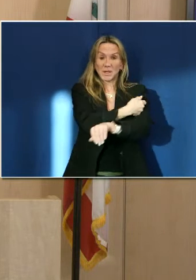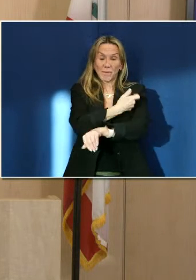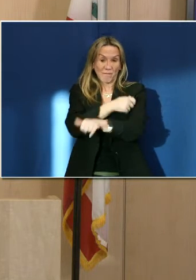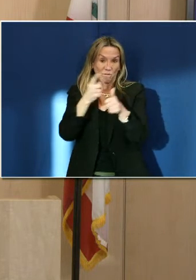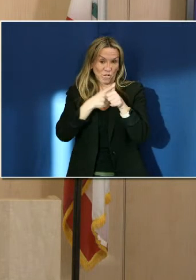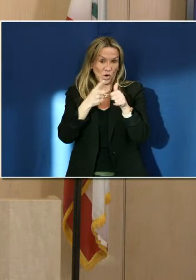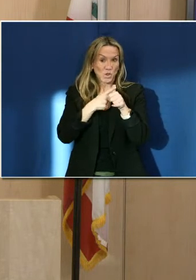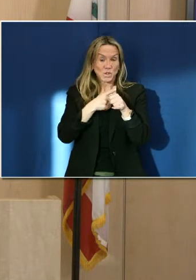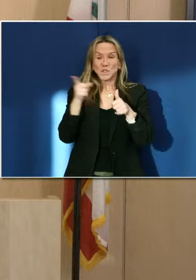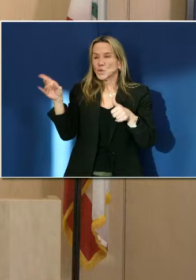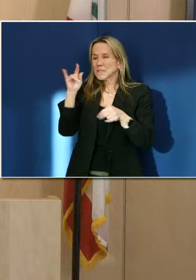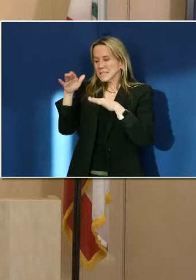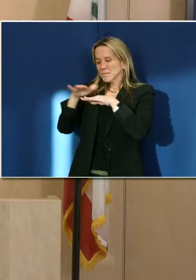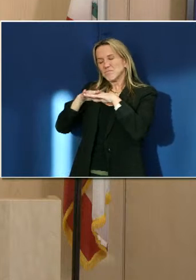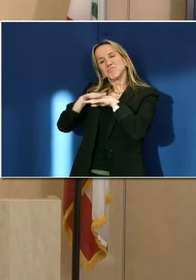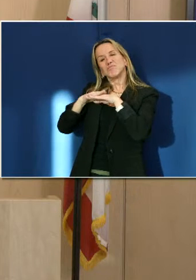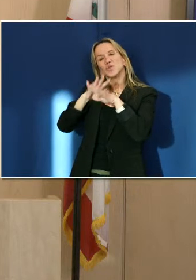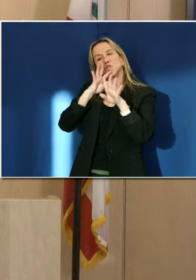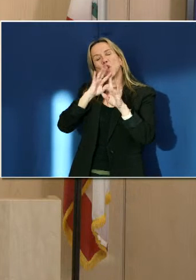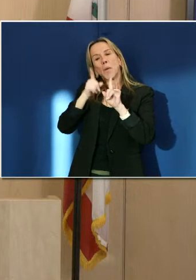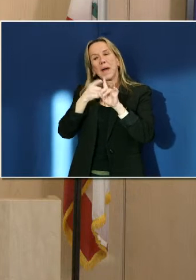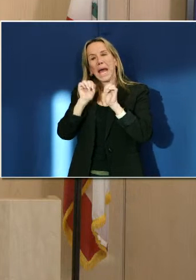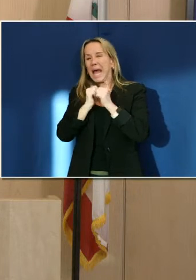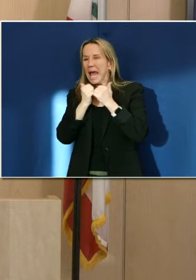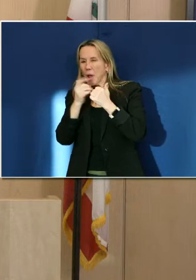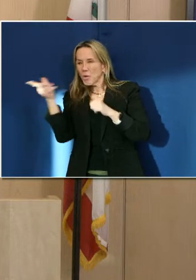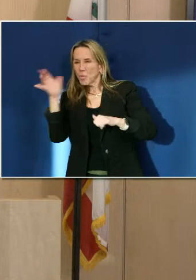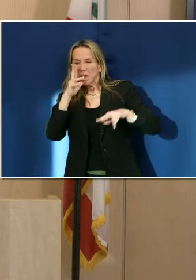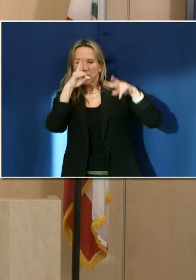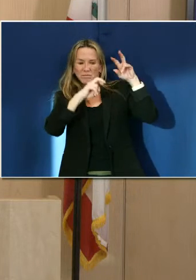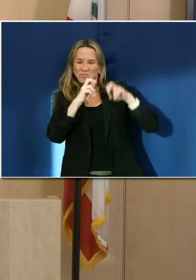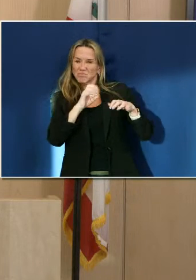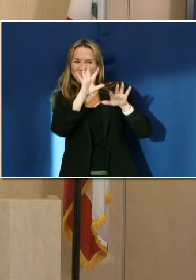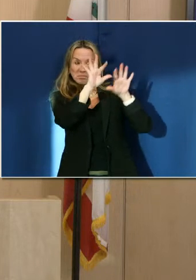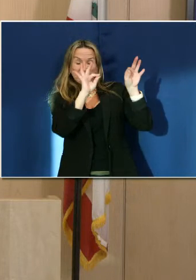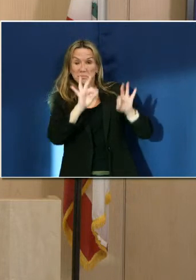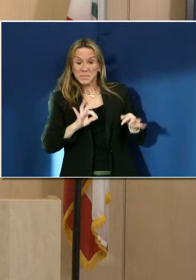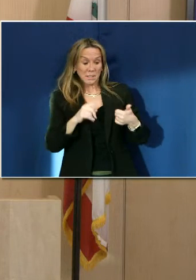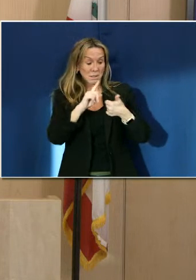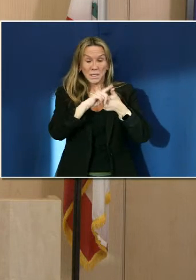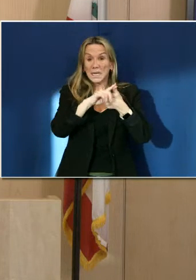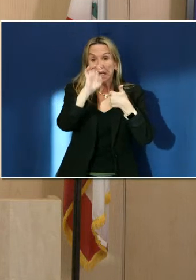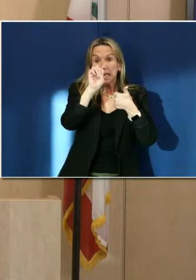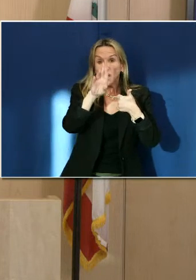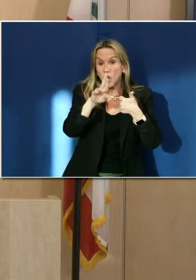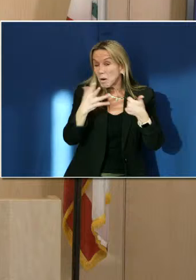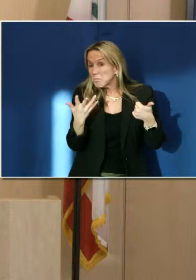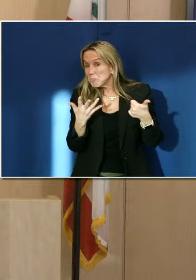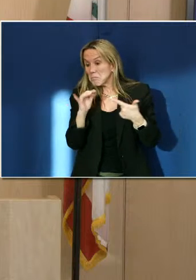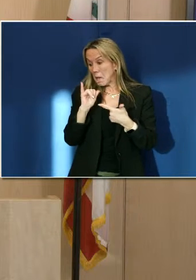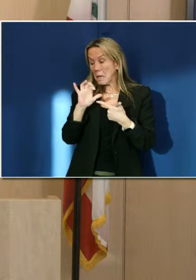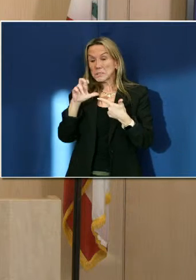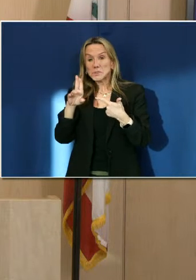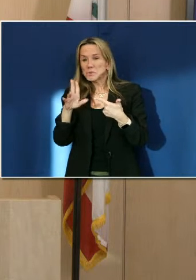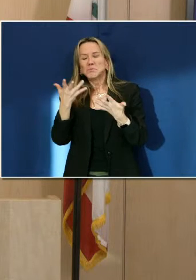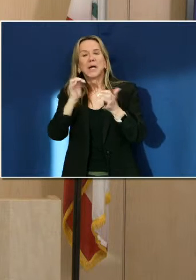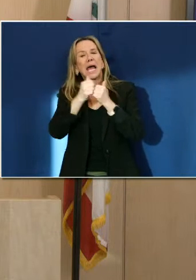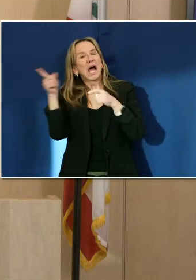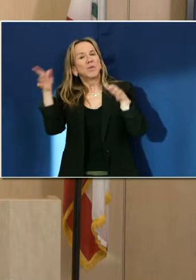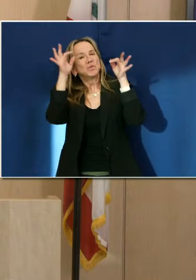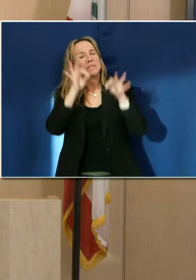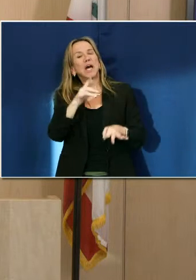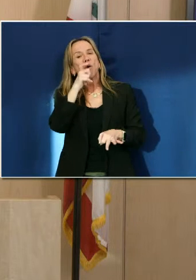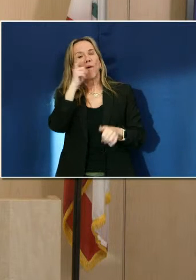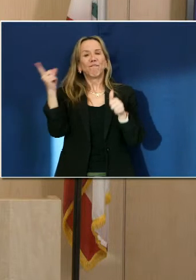going to make this risk analysis? As is it folks in the ER? Is it folks in the ICUs? How do you decide who goes